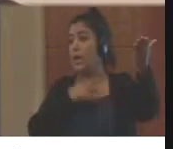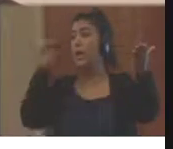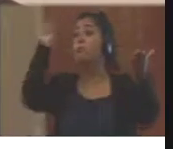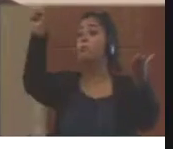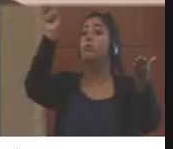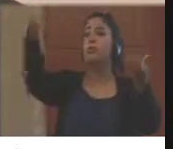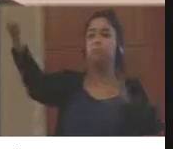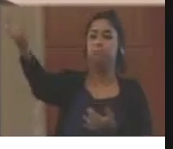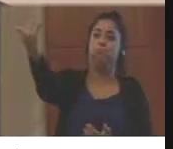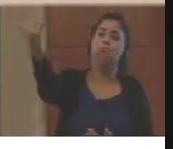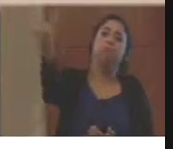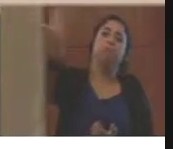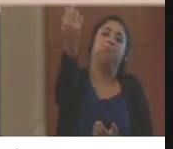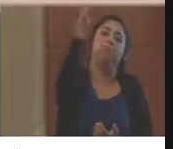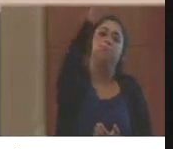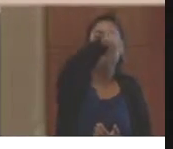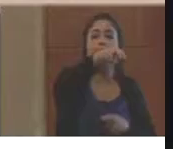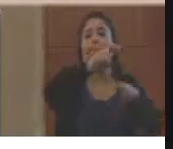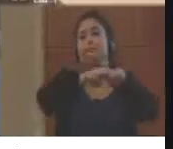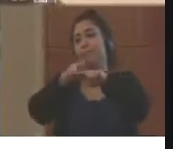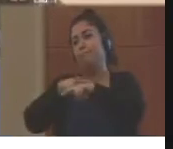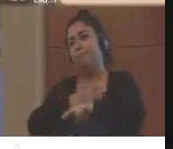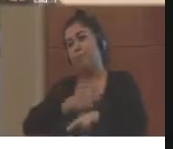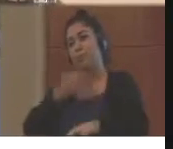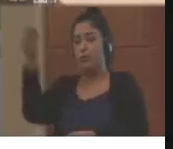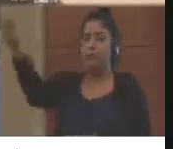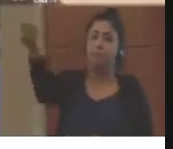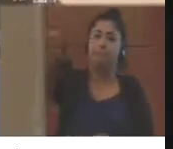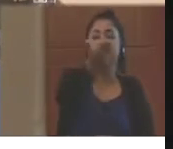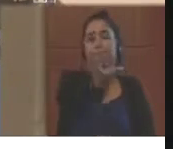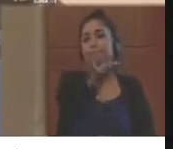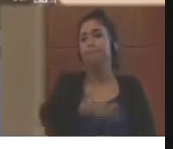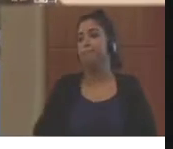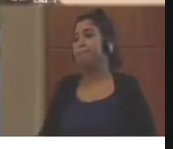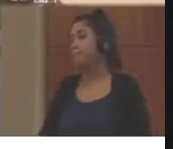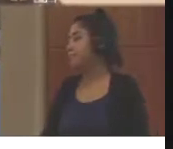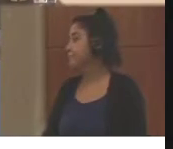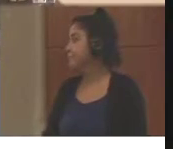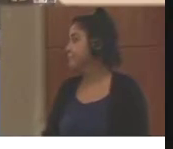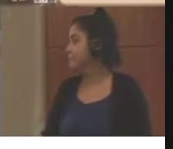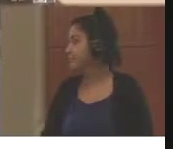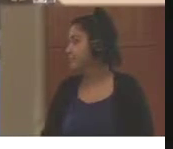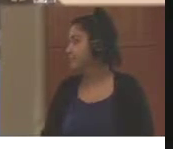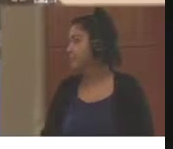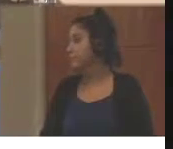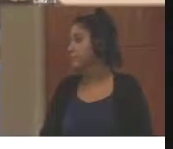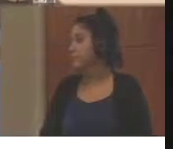there are some more places on this side if you are looking for a place.